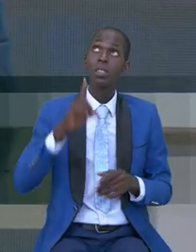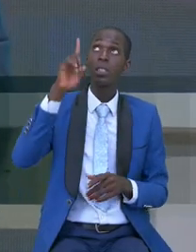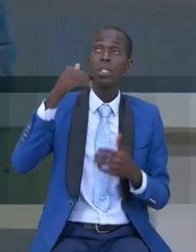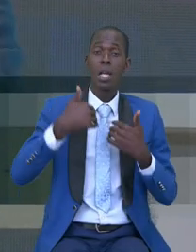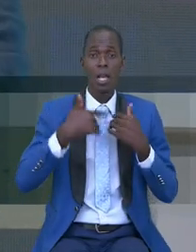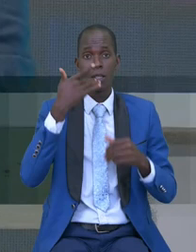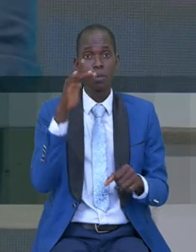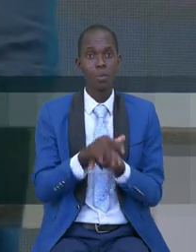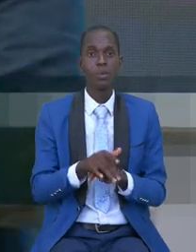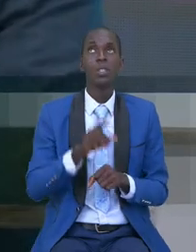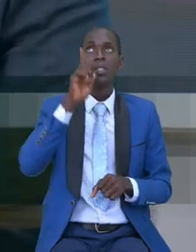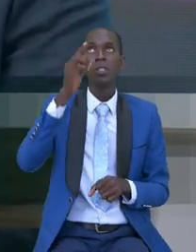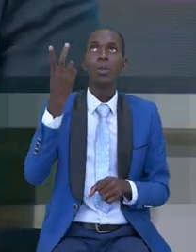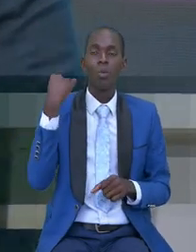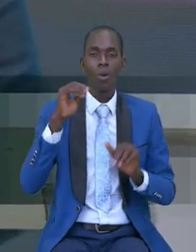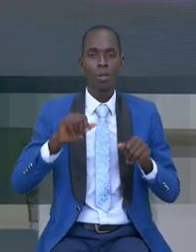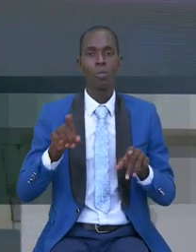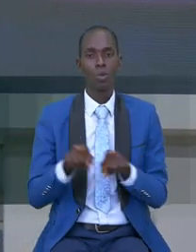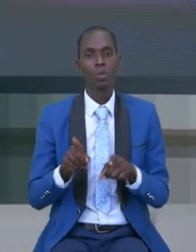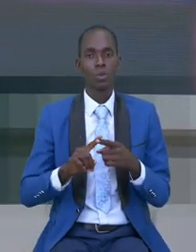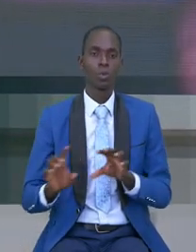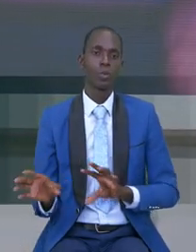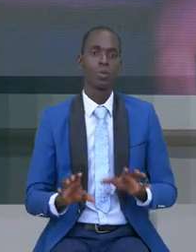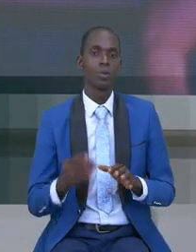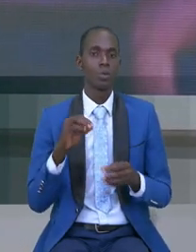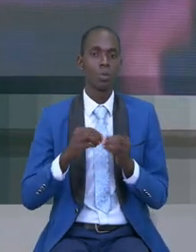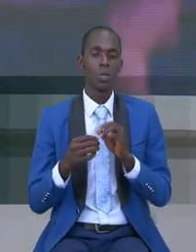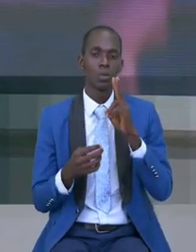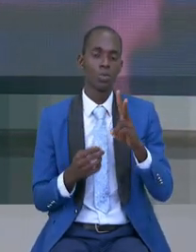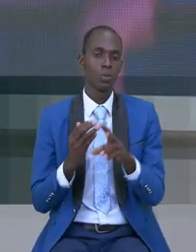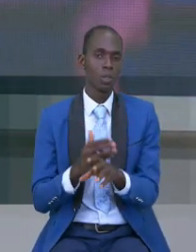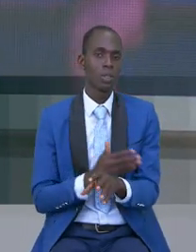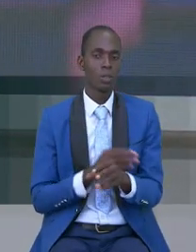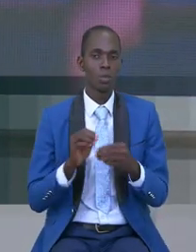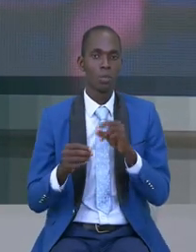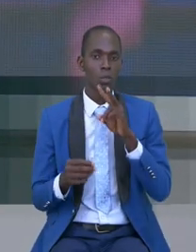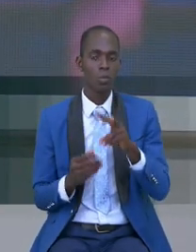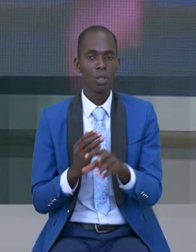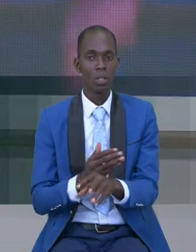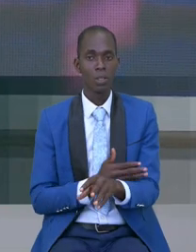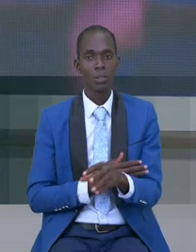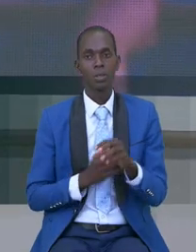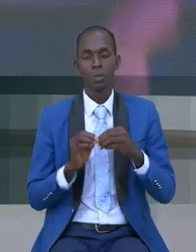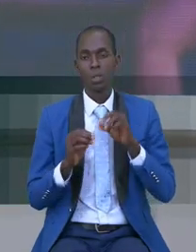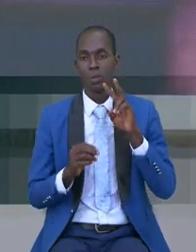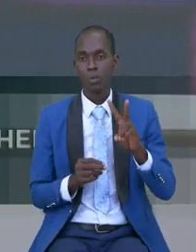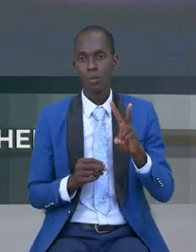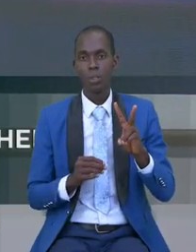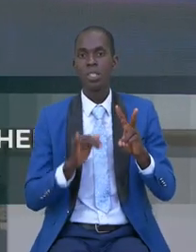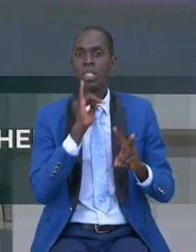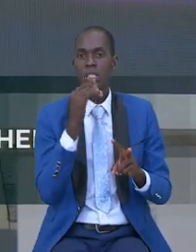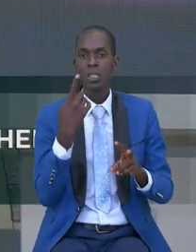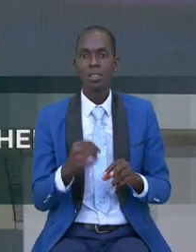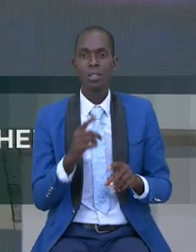was able also to perform. Look at number two here. Number two is the